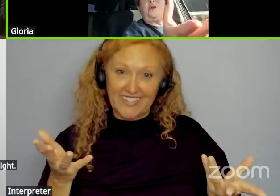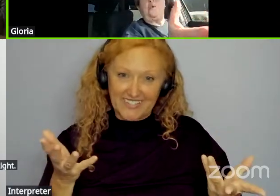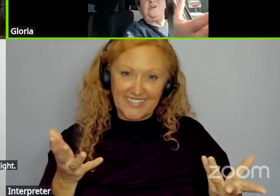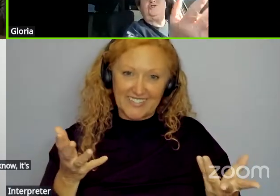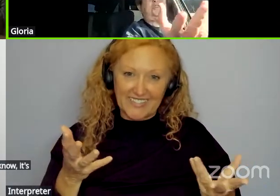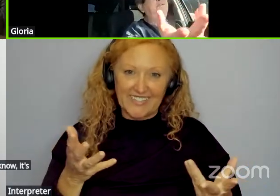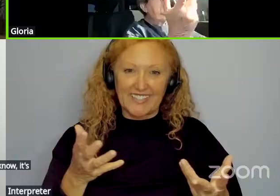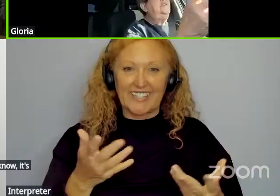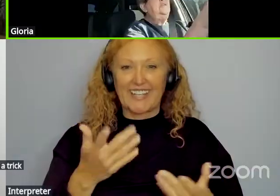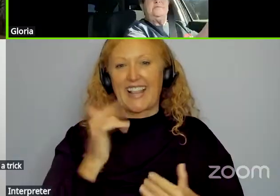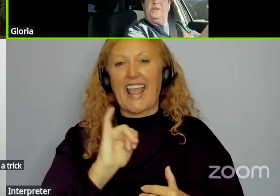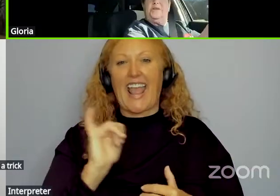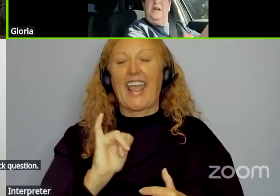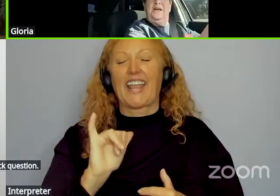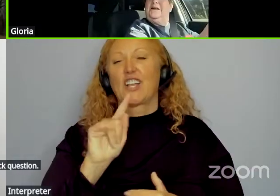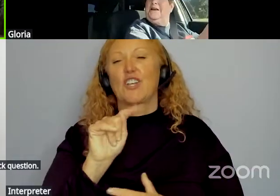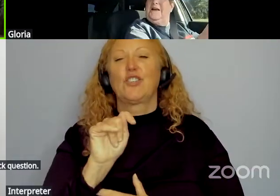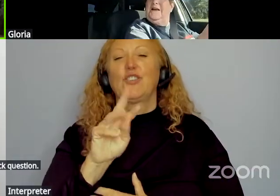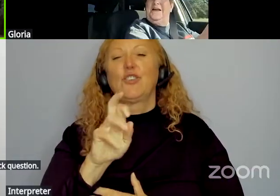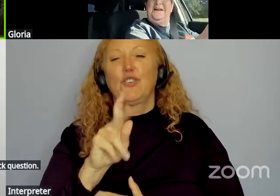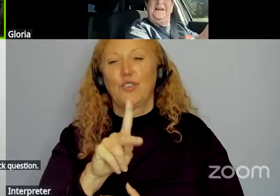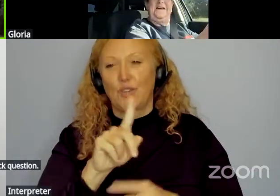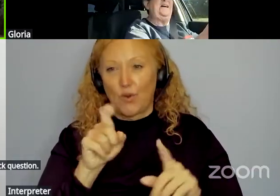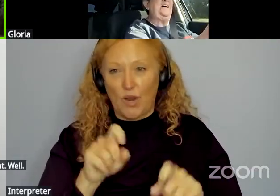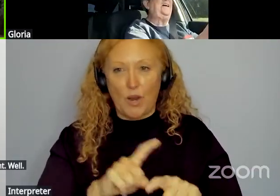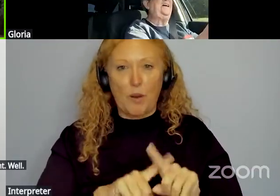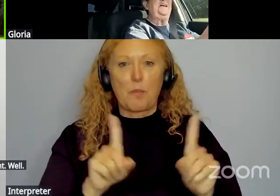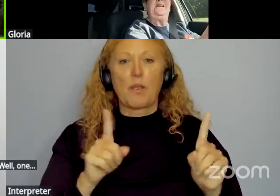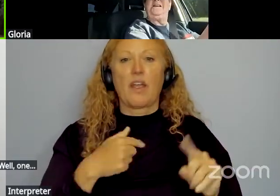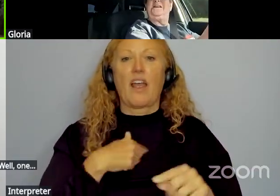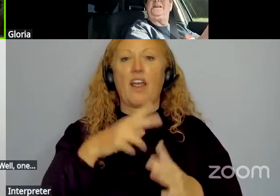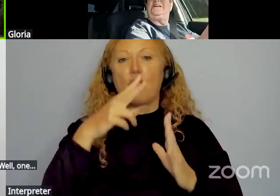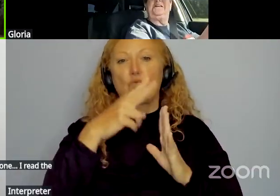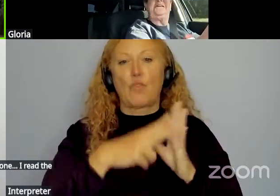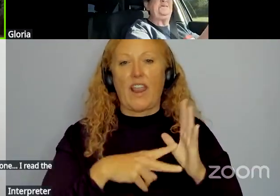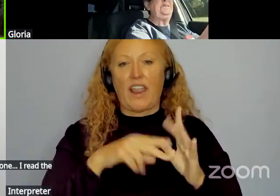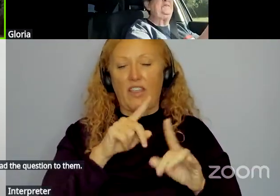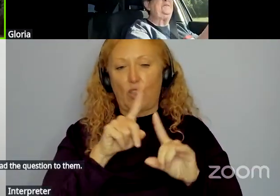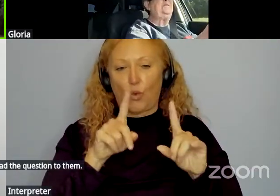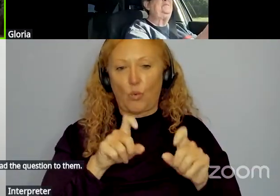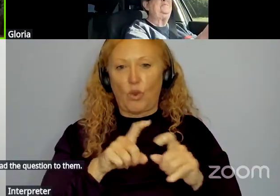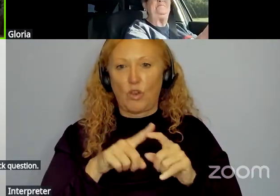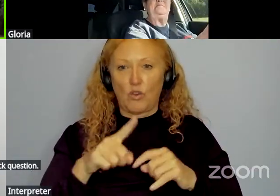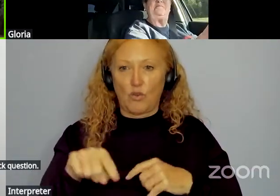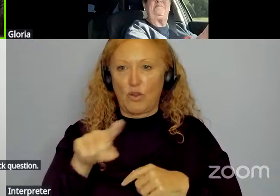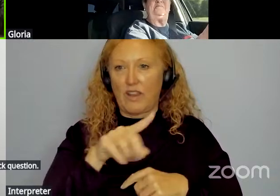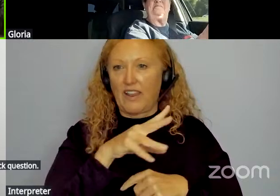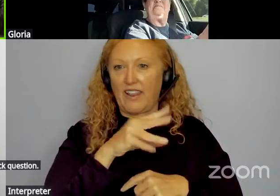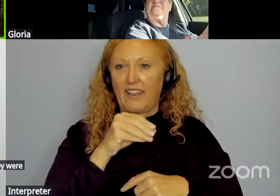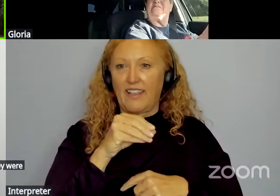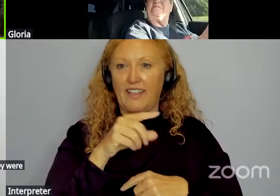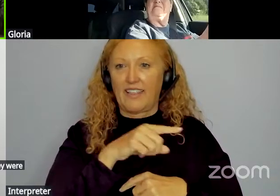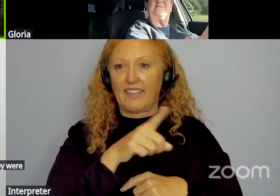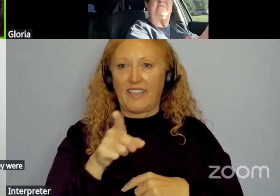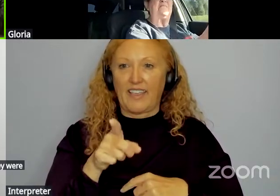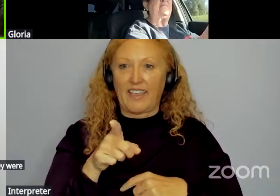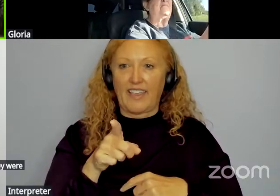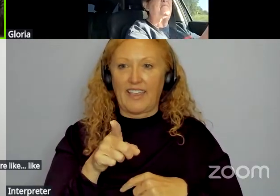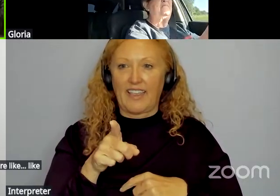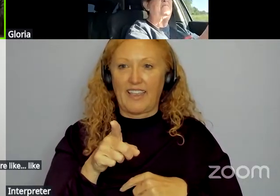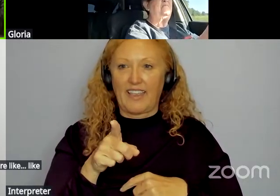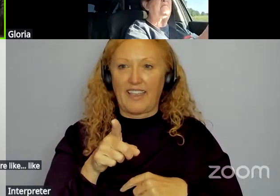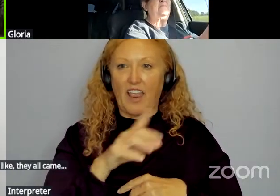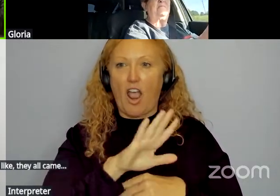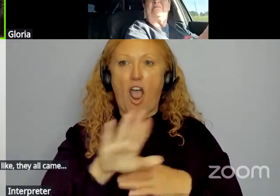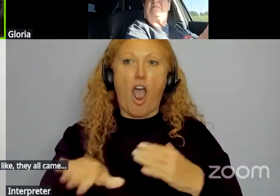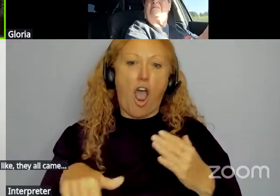a trick question. Well, I read the question to them and they were like they